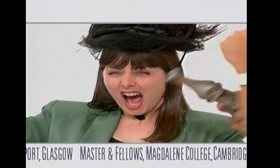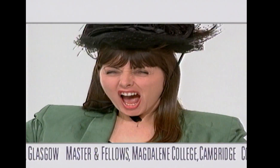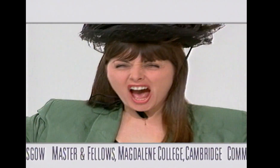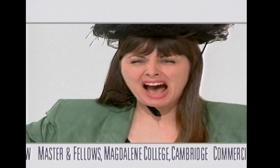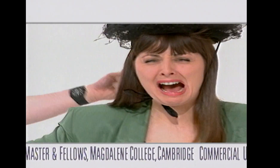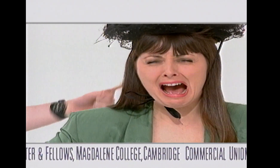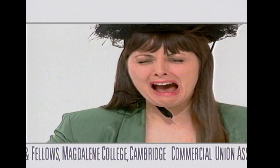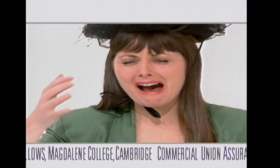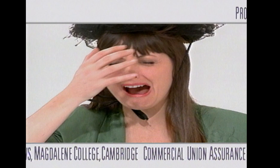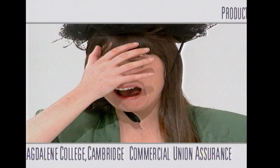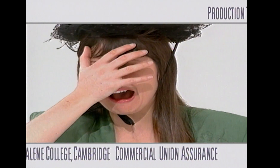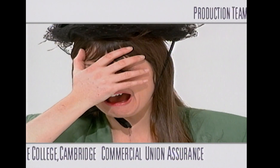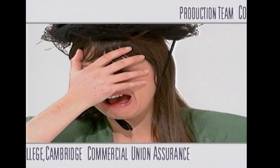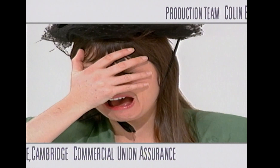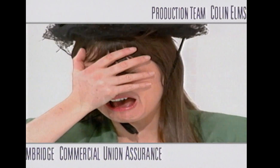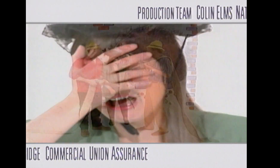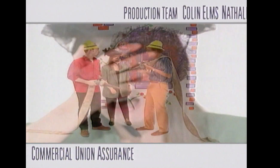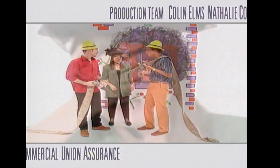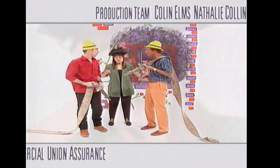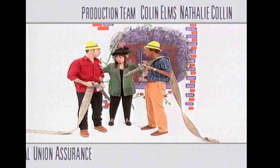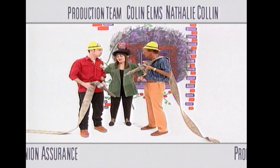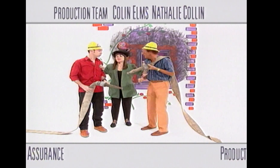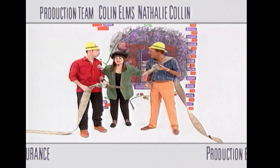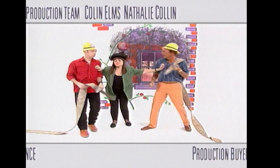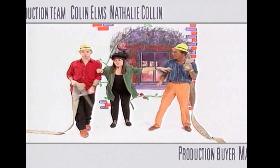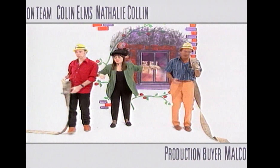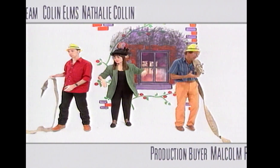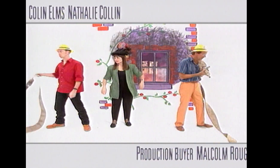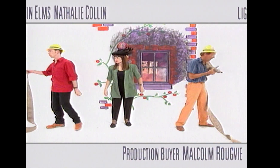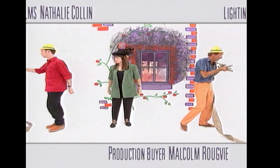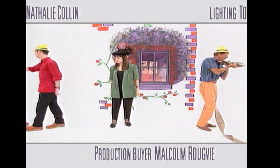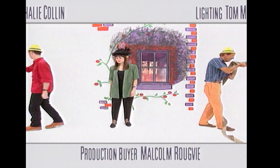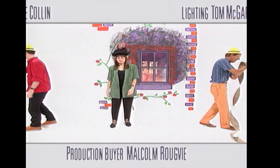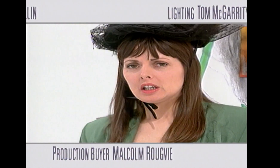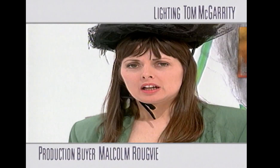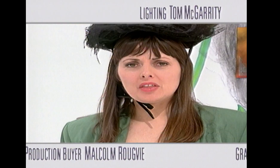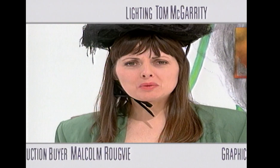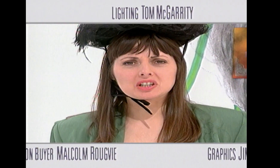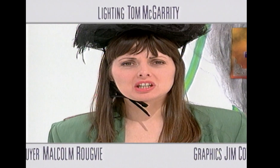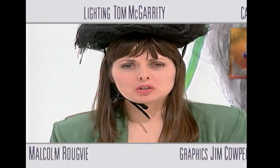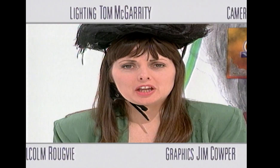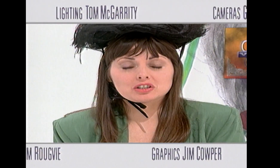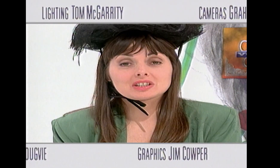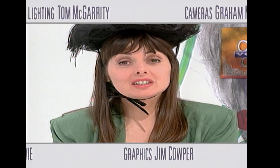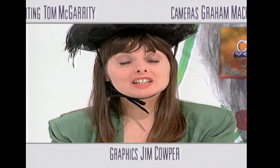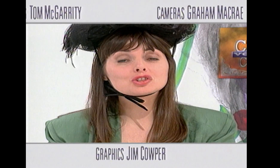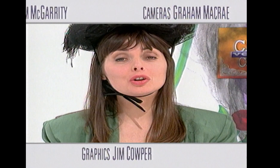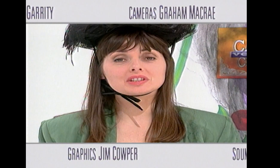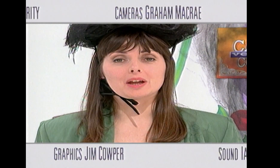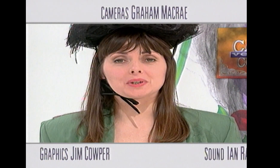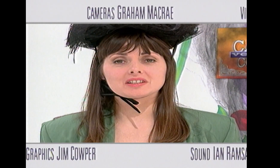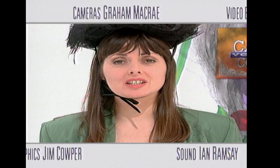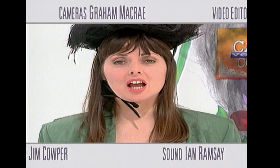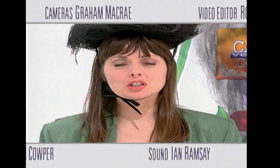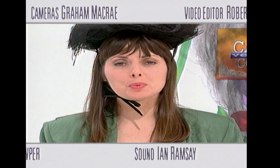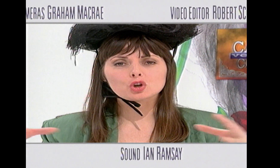Firefighting Services. Don't you stop, mate. Way with you, both of you! And that was a situation until the insurance